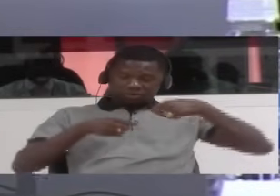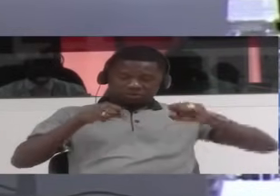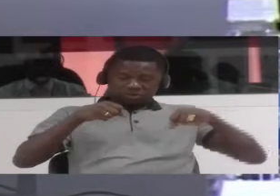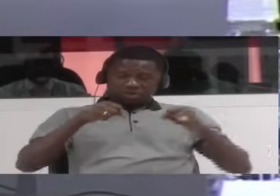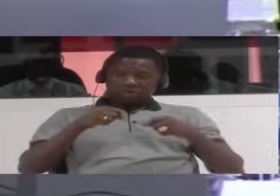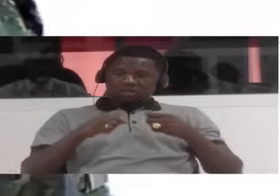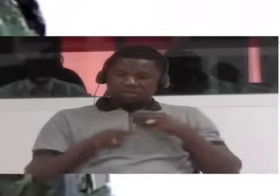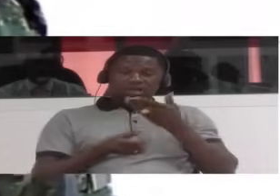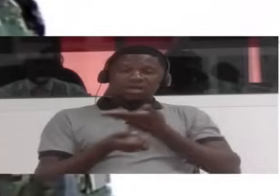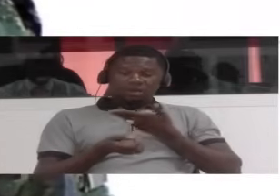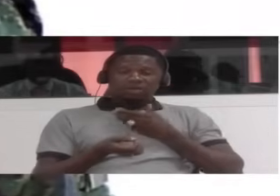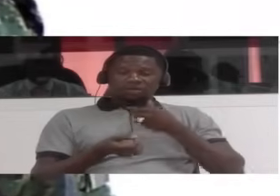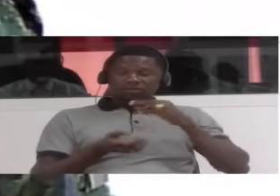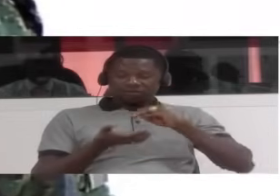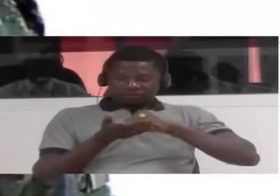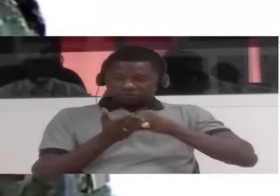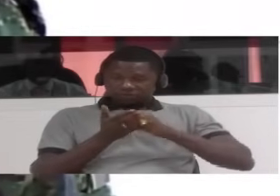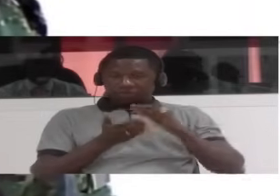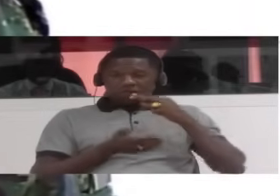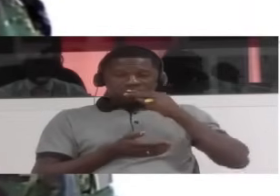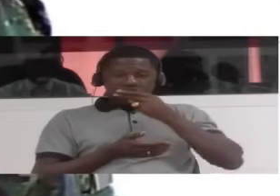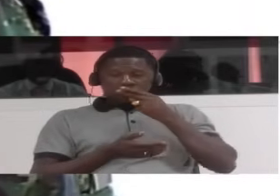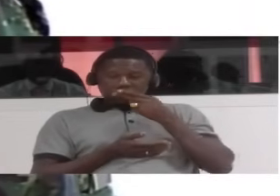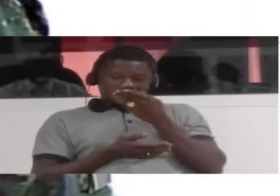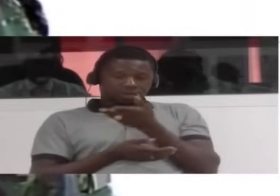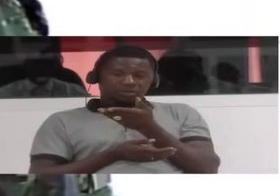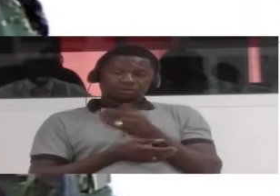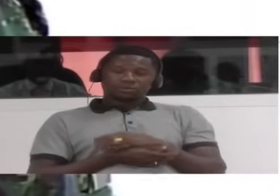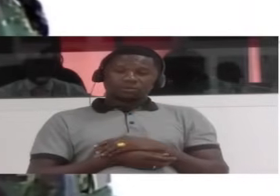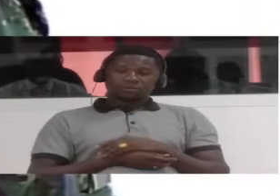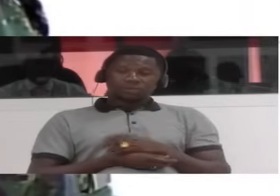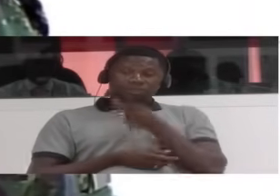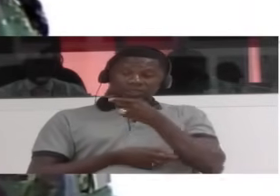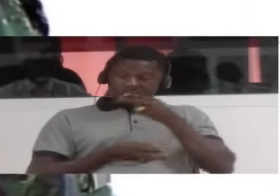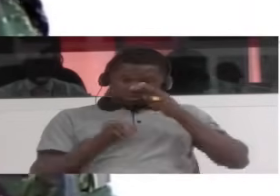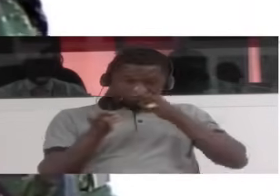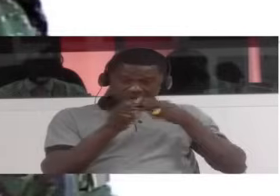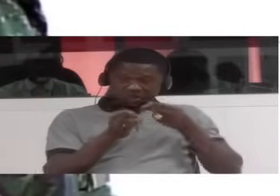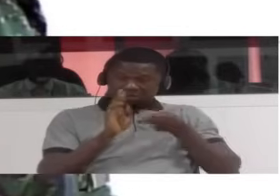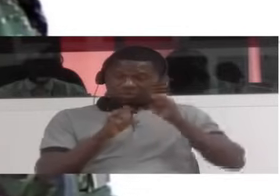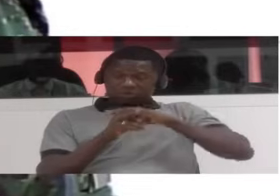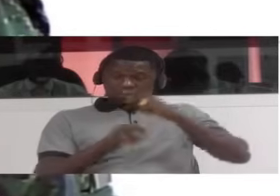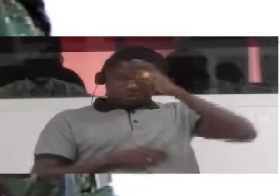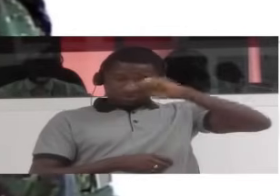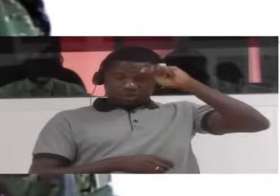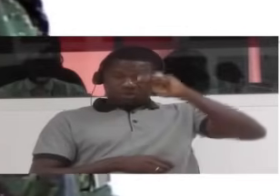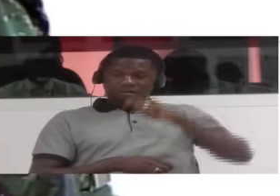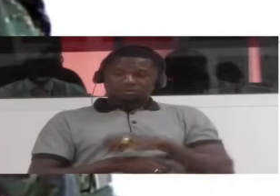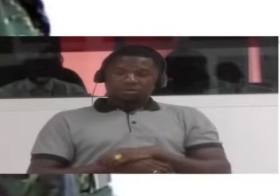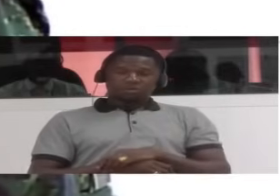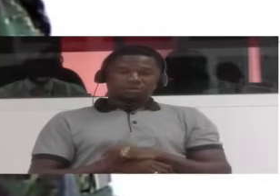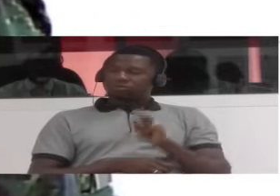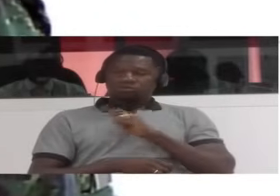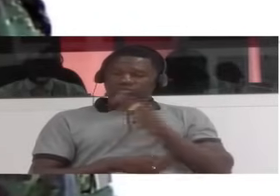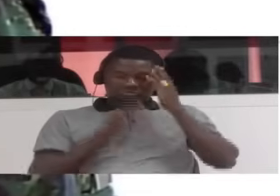carrying cannabis? Yes. Was this shooting reported to the police? To the police, not to my